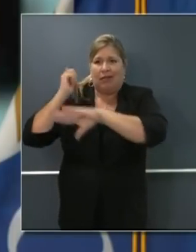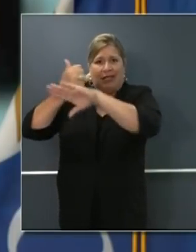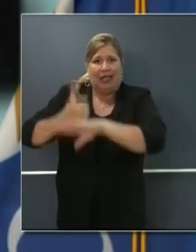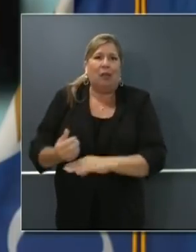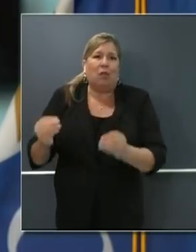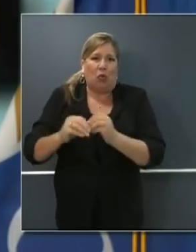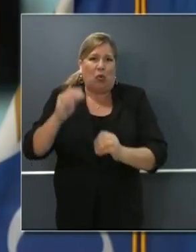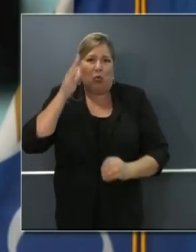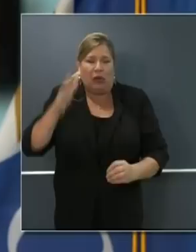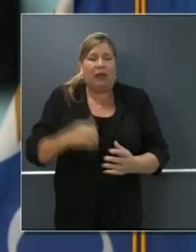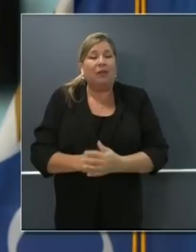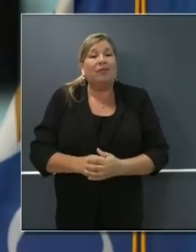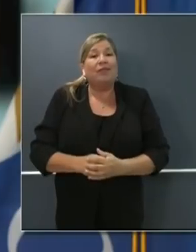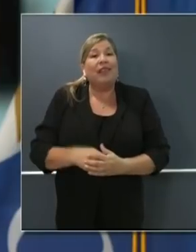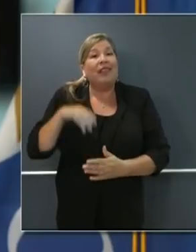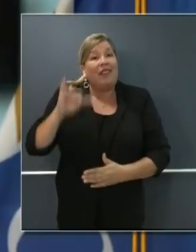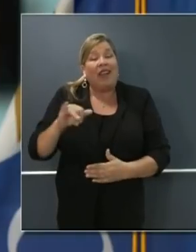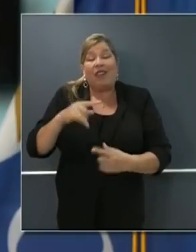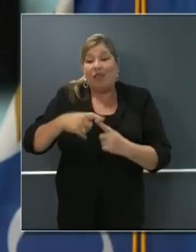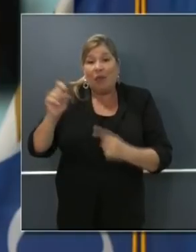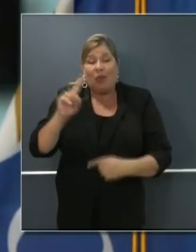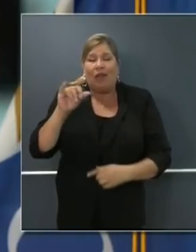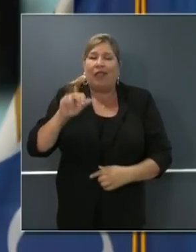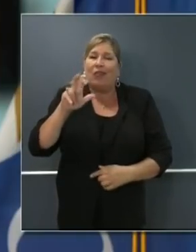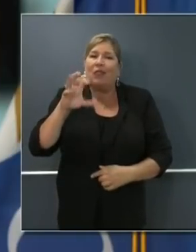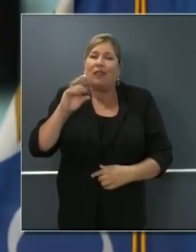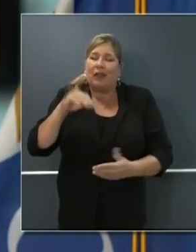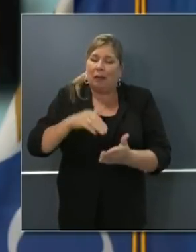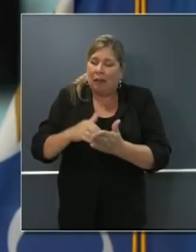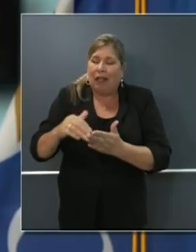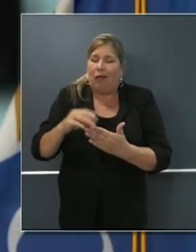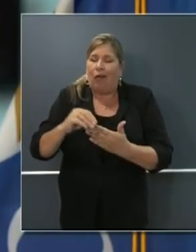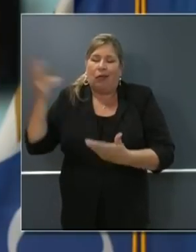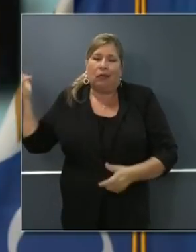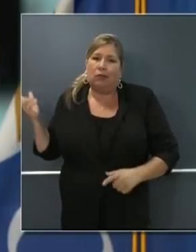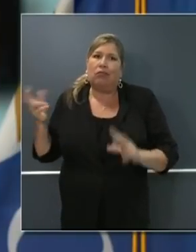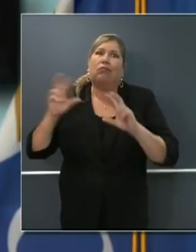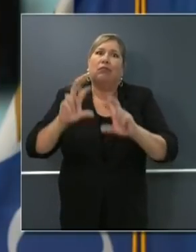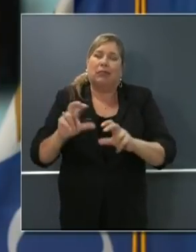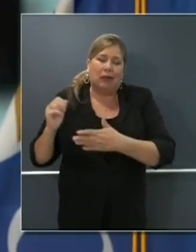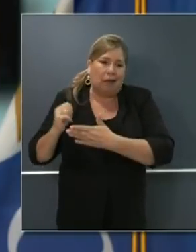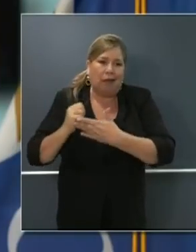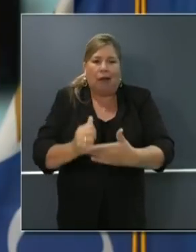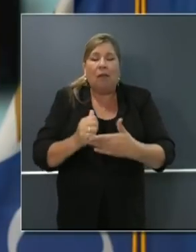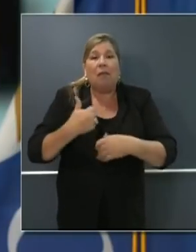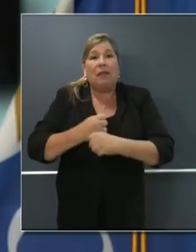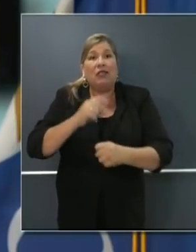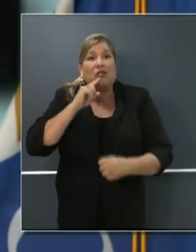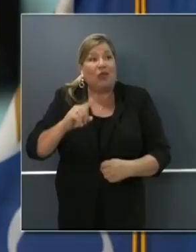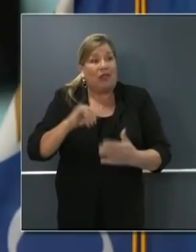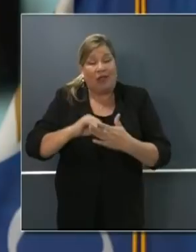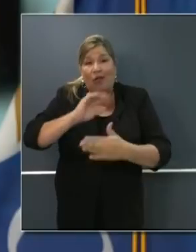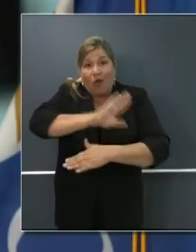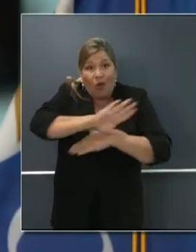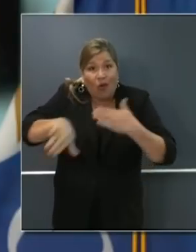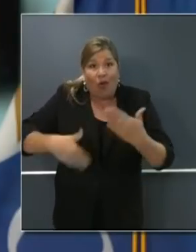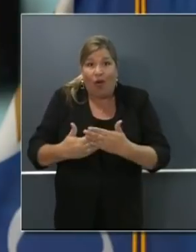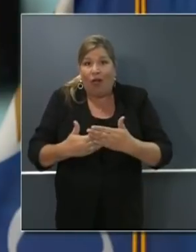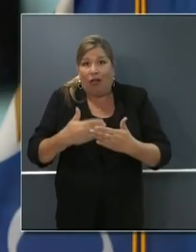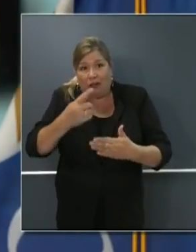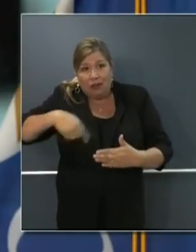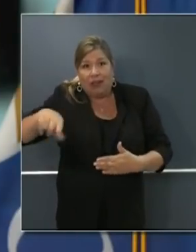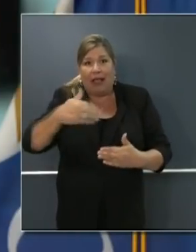million contribution. The $350 million is really find these child care deserts in this state and make sure that everybody has